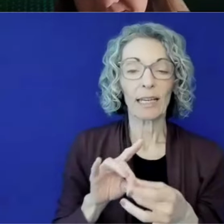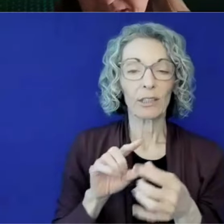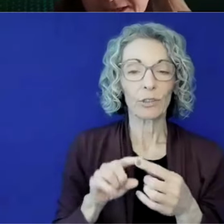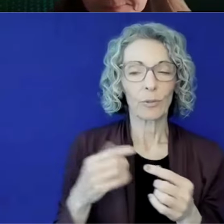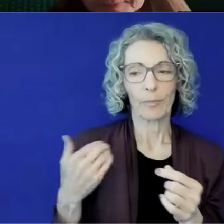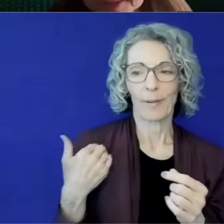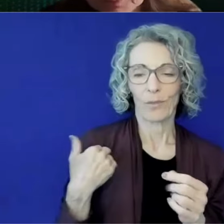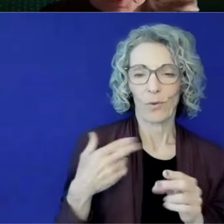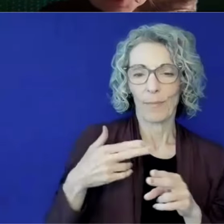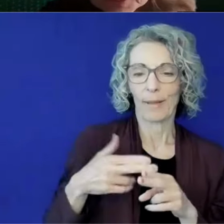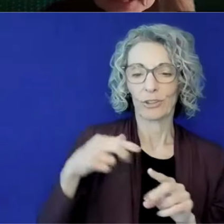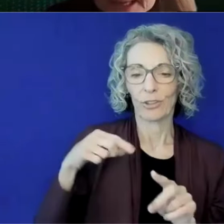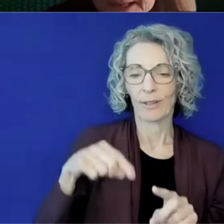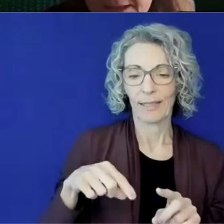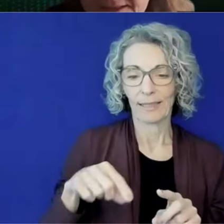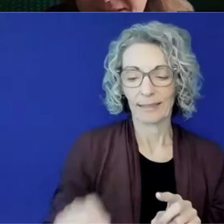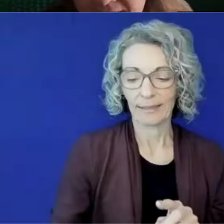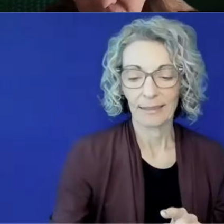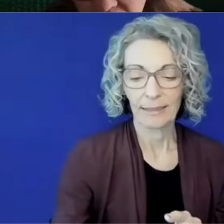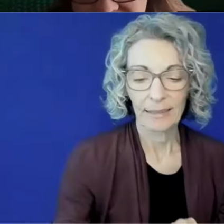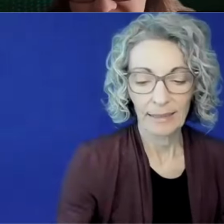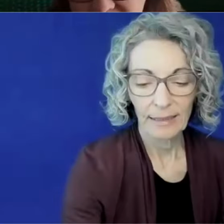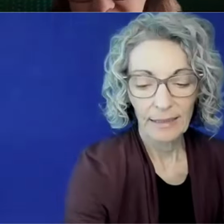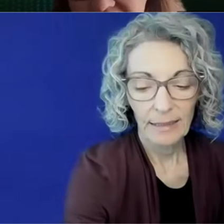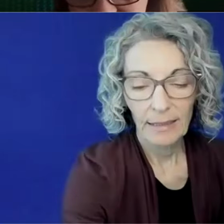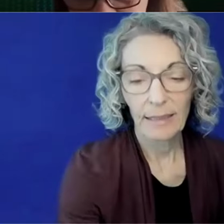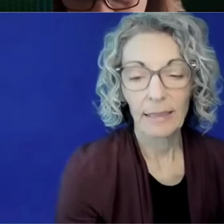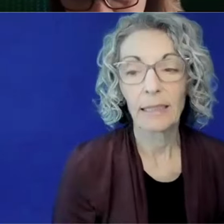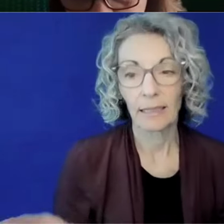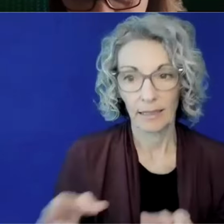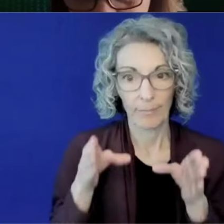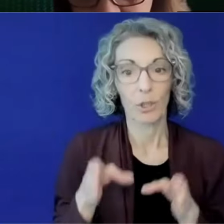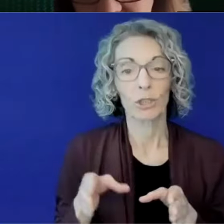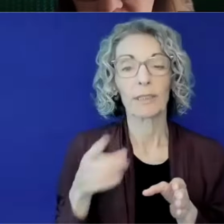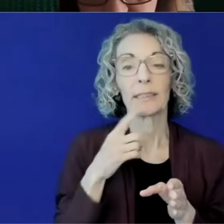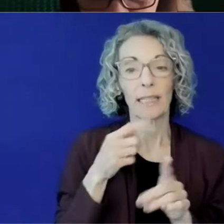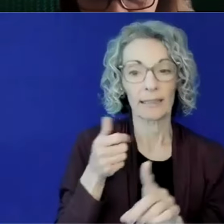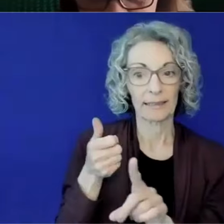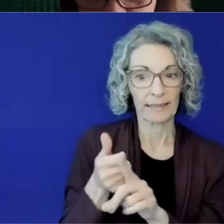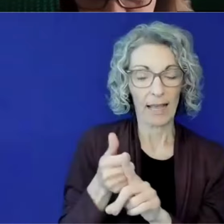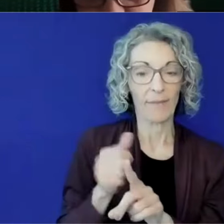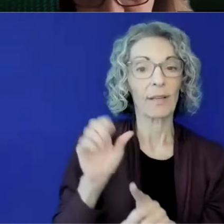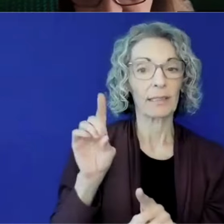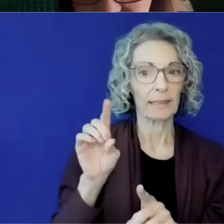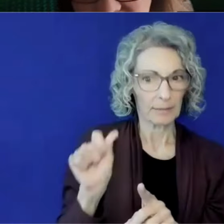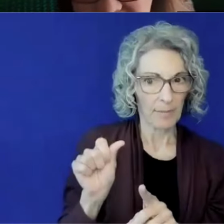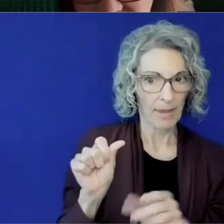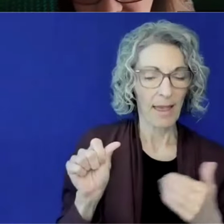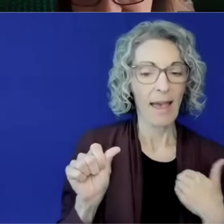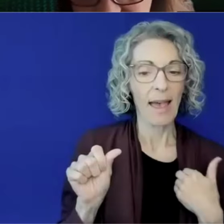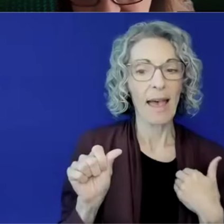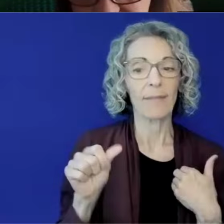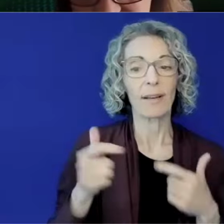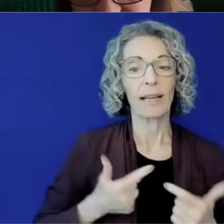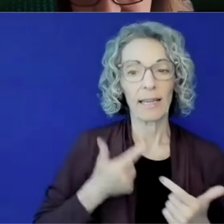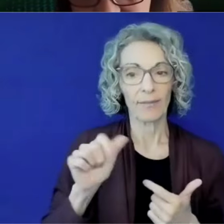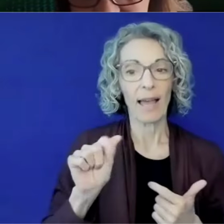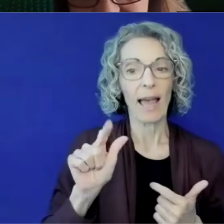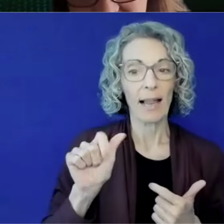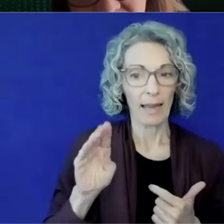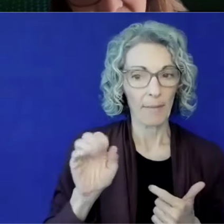earlier, but the person is saying that they are disabled, they live in Alabama, do not have children, so they're asking